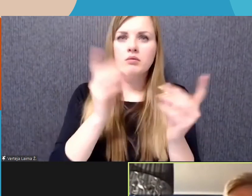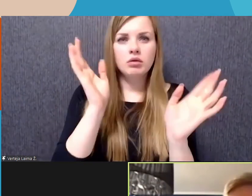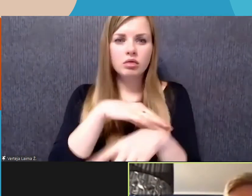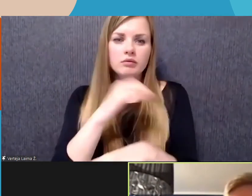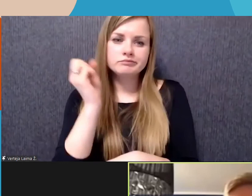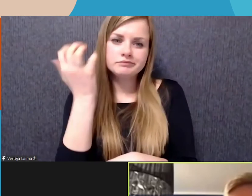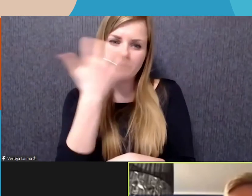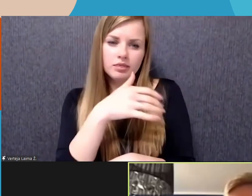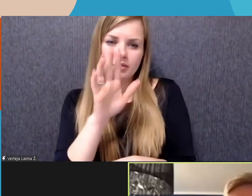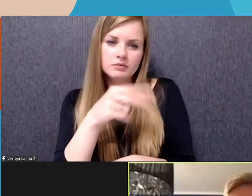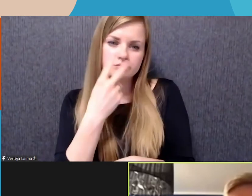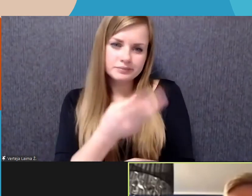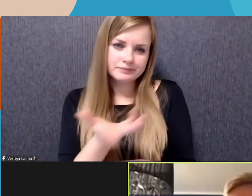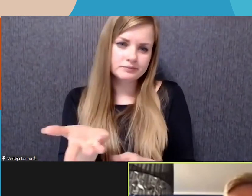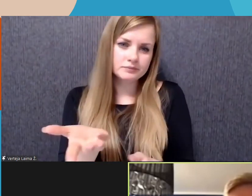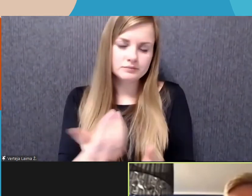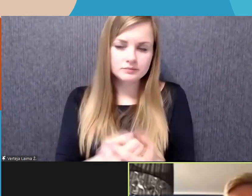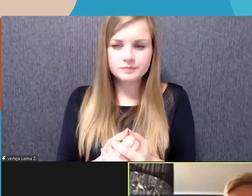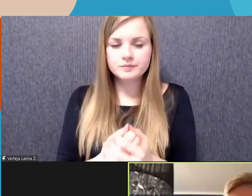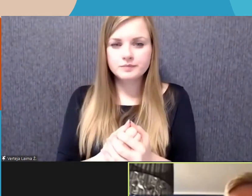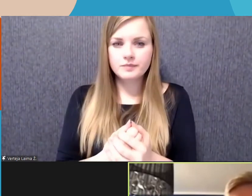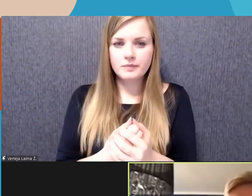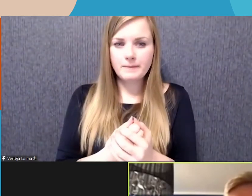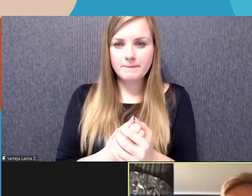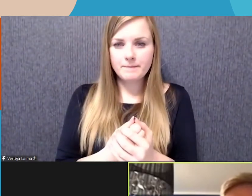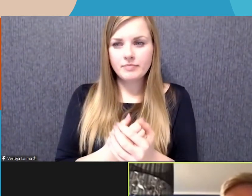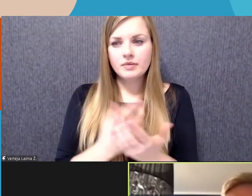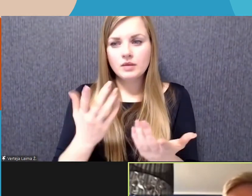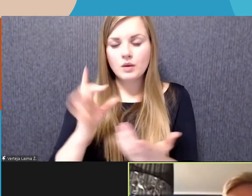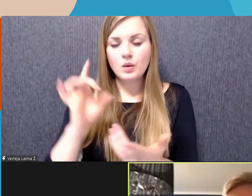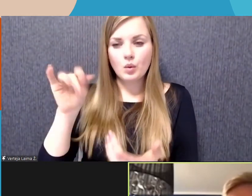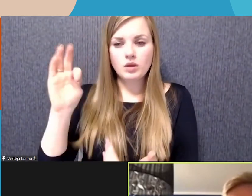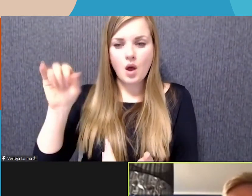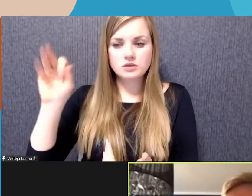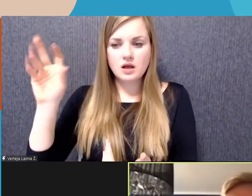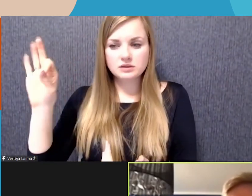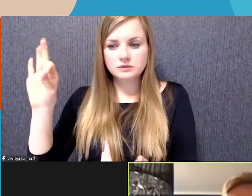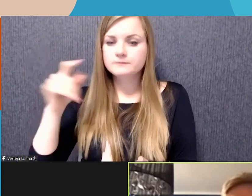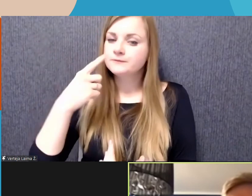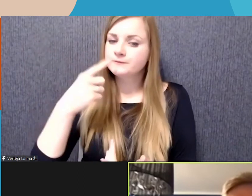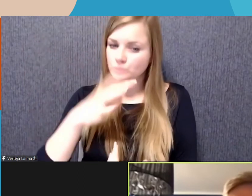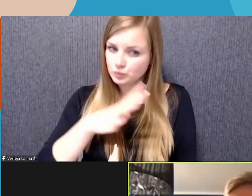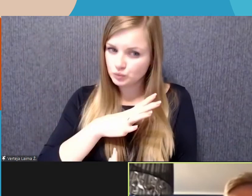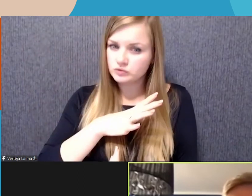have to be regarded seriously, because up until now, they were not considered to be serious